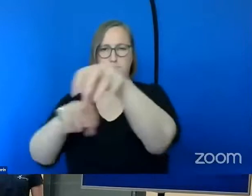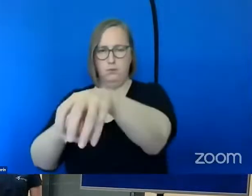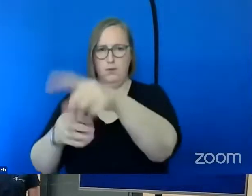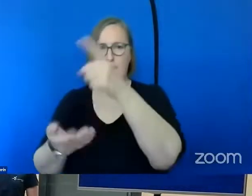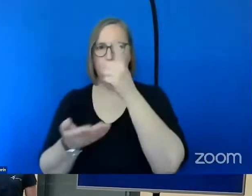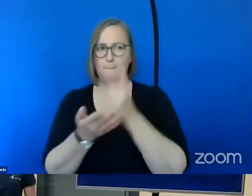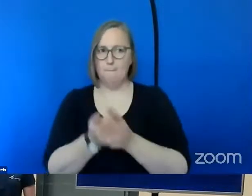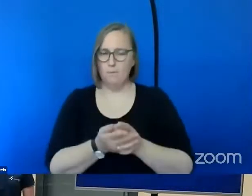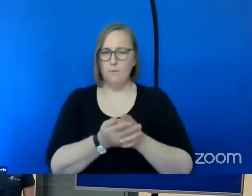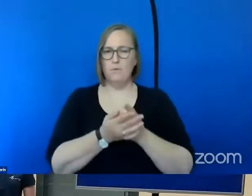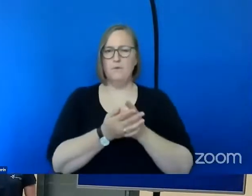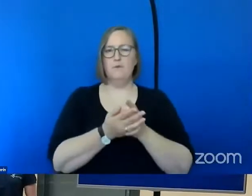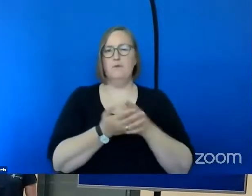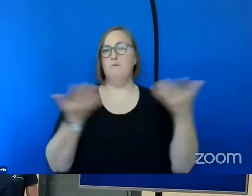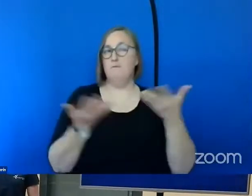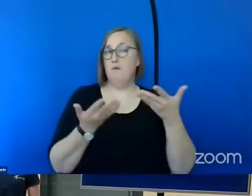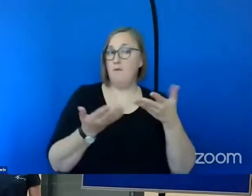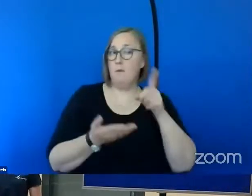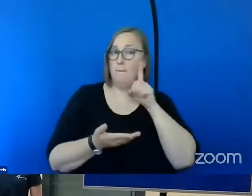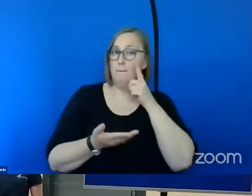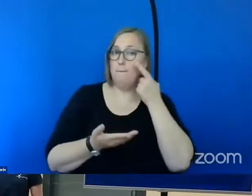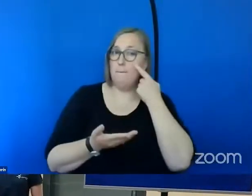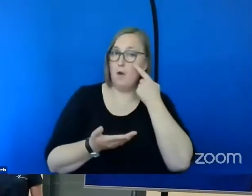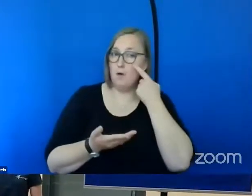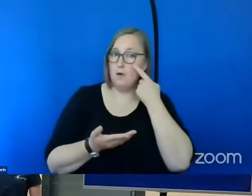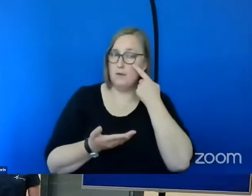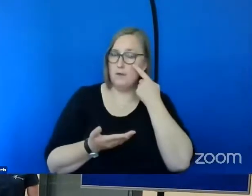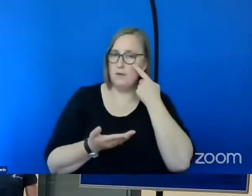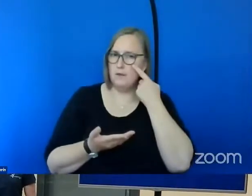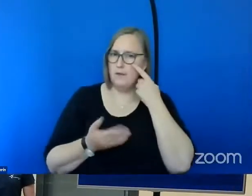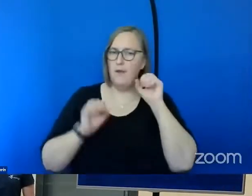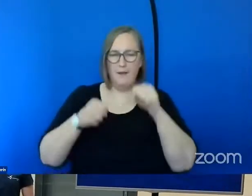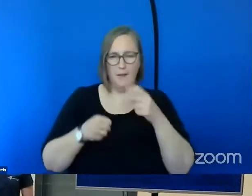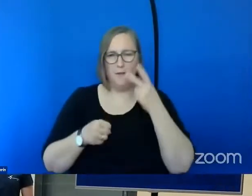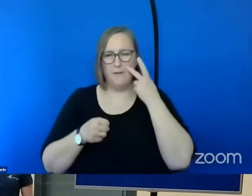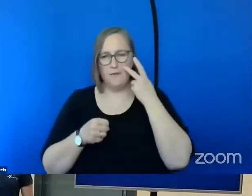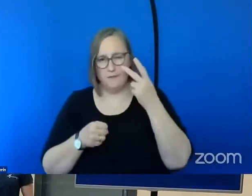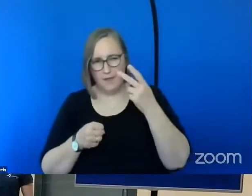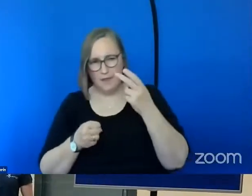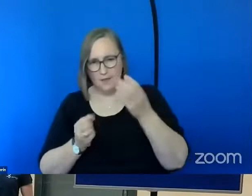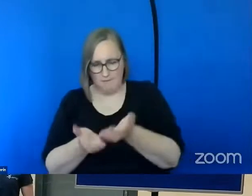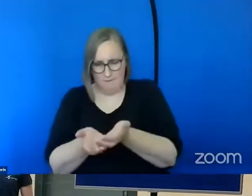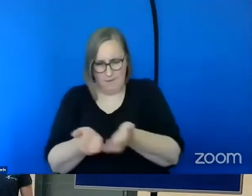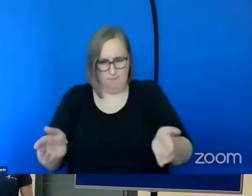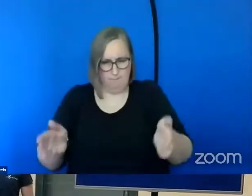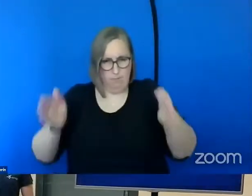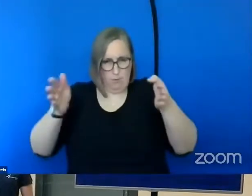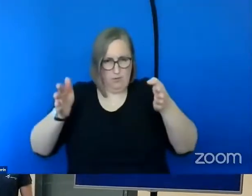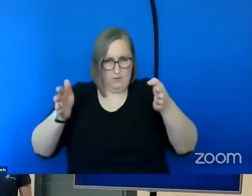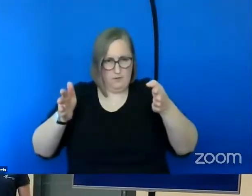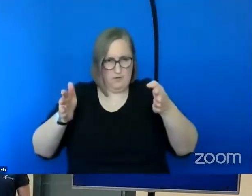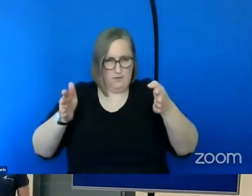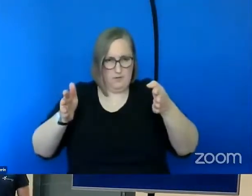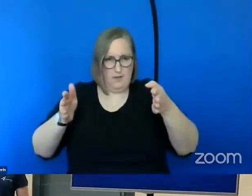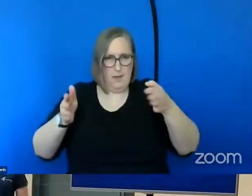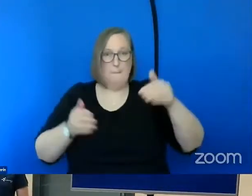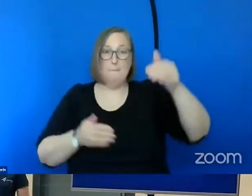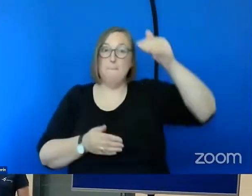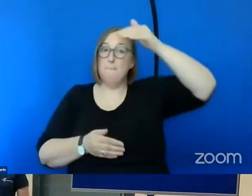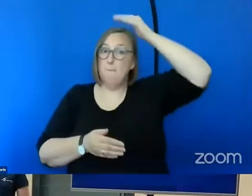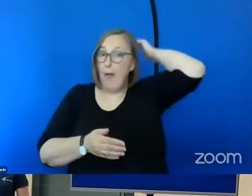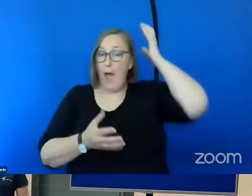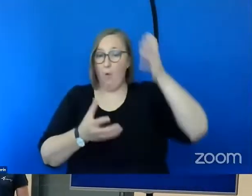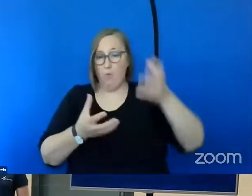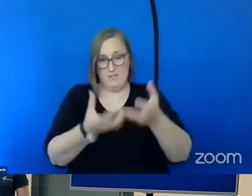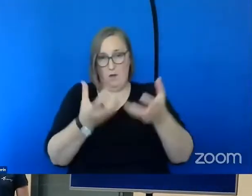can only be manipulated by the arm prosthesis, so it's not allowed to use the other arm, and this makes